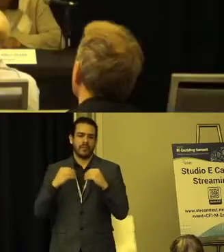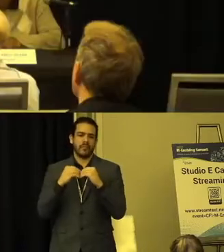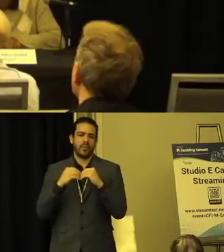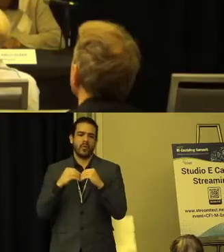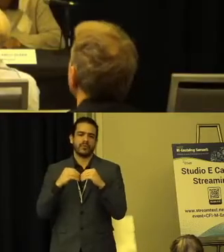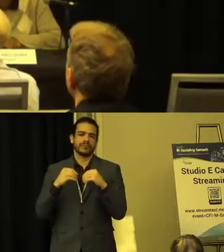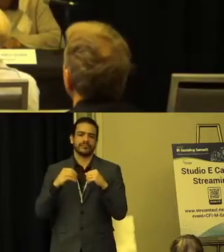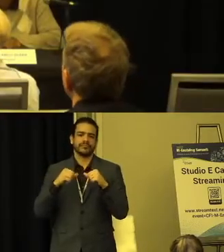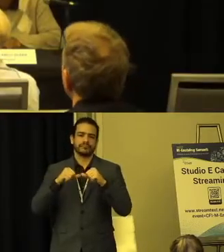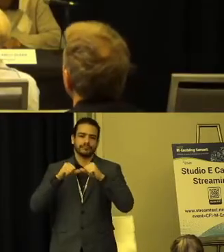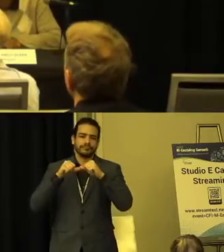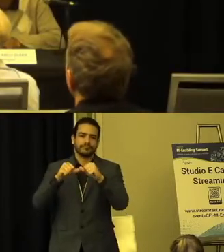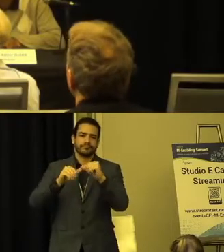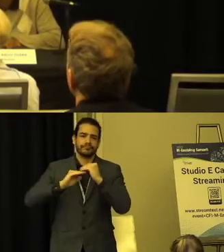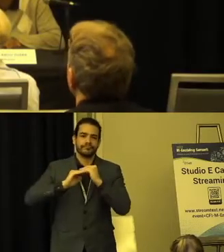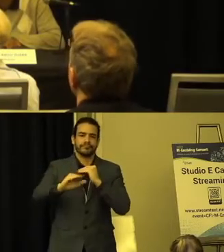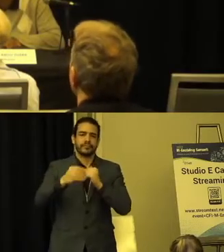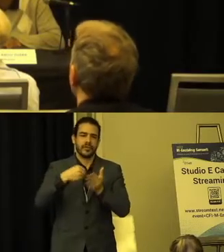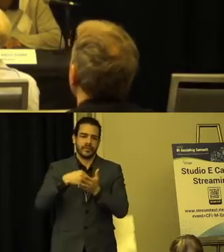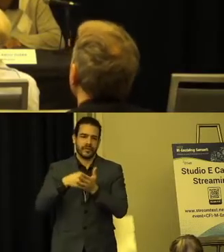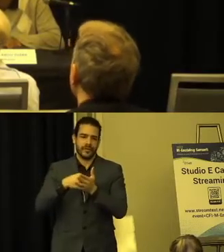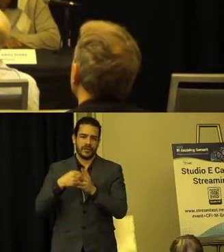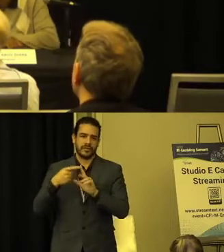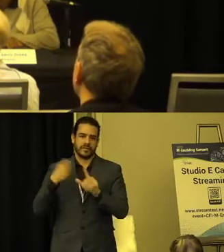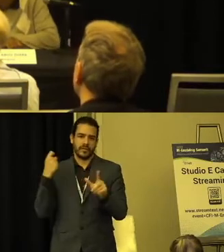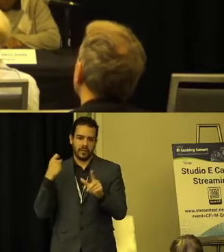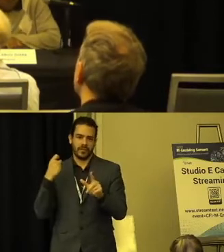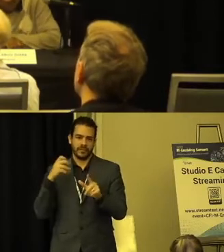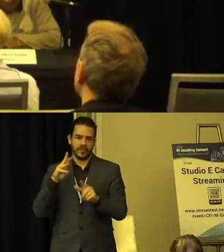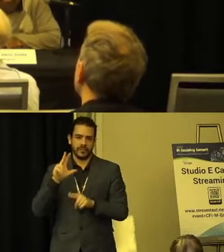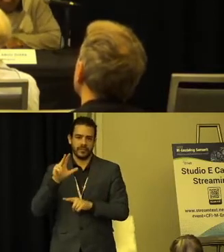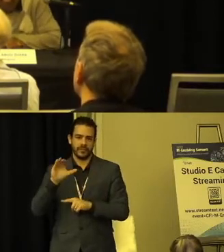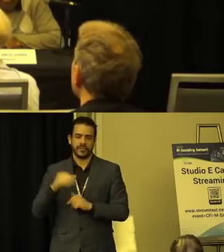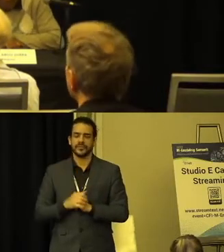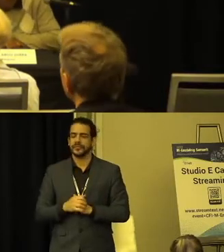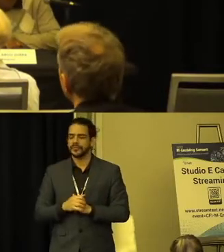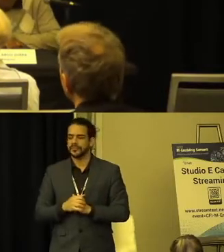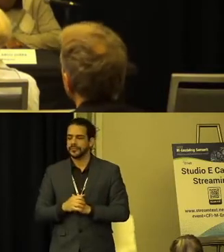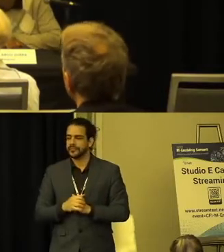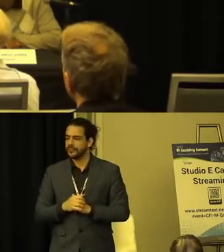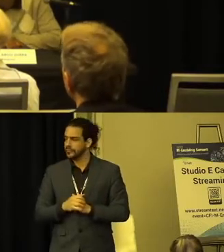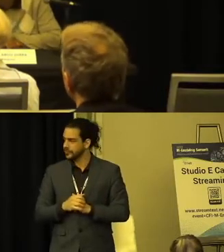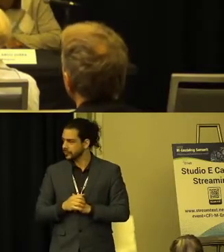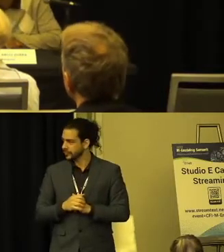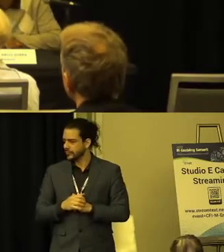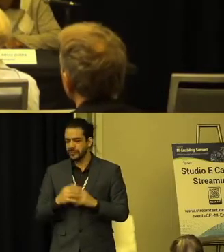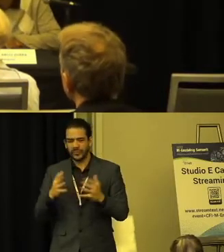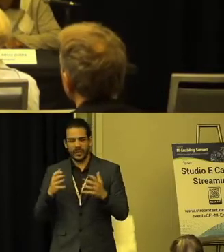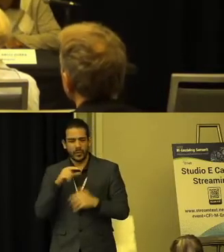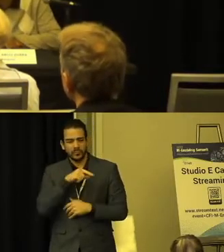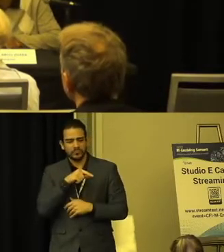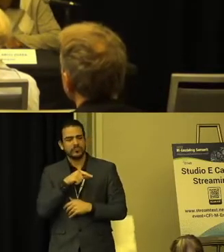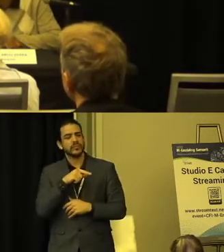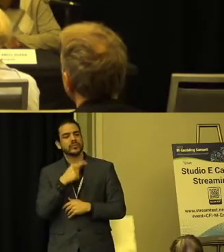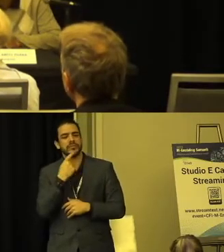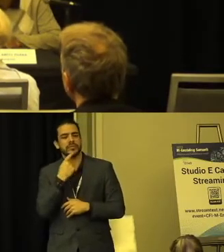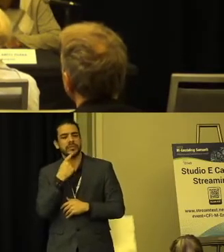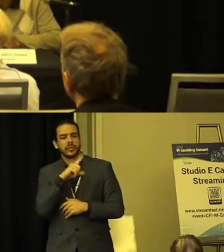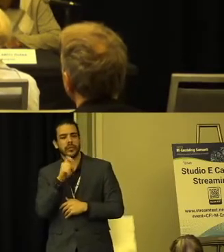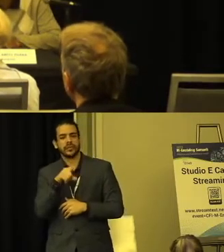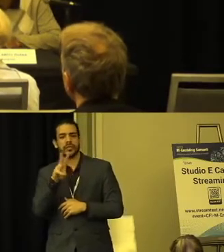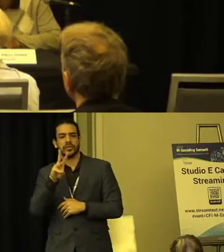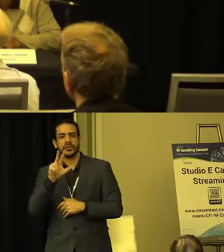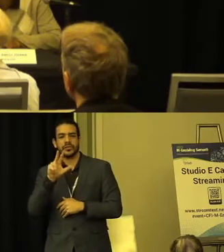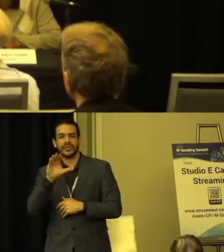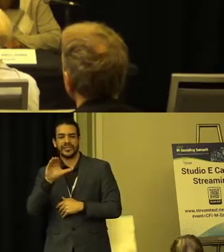And I'll try to enter these questions from a slightly different perspective. I'd like to talk somewhat about, you started the question, does W3C